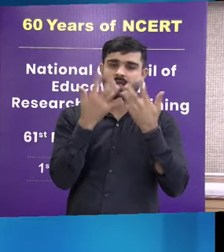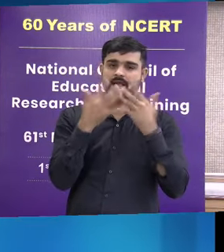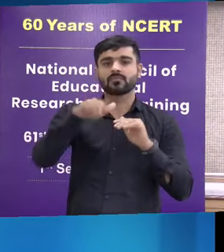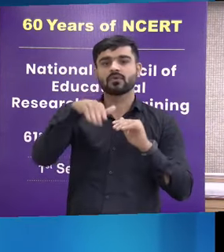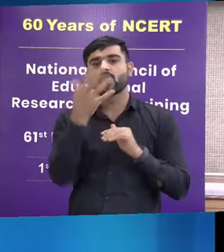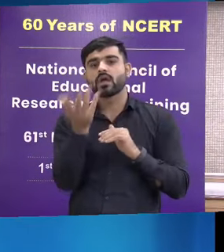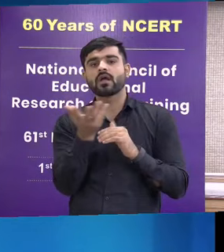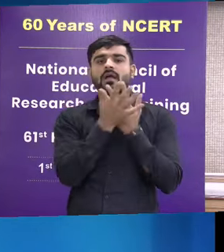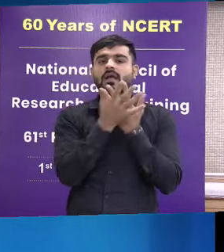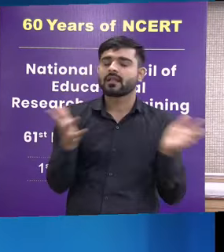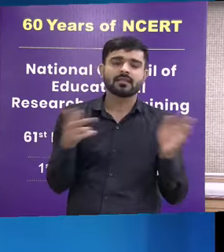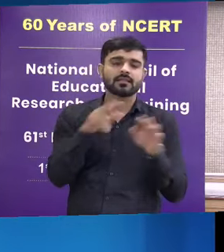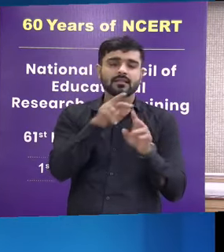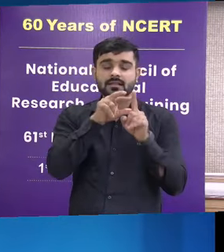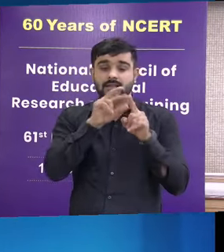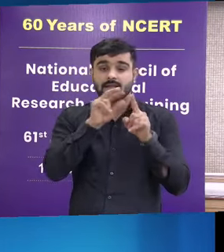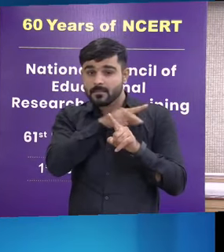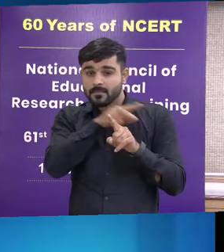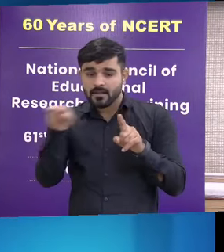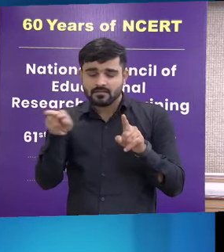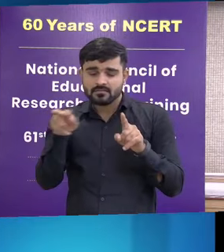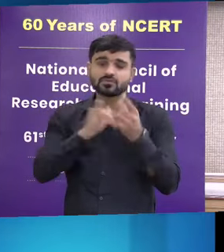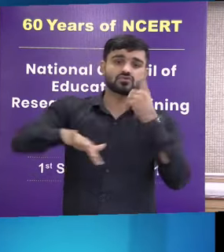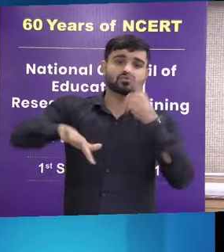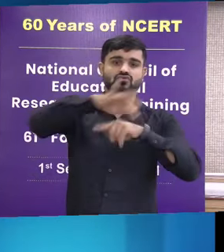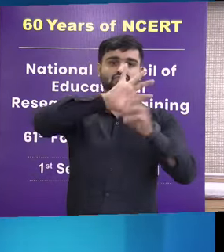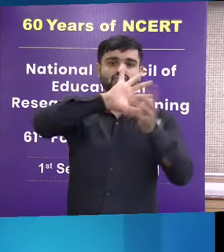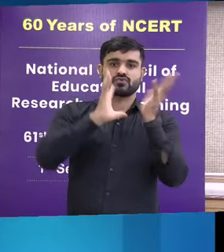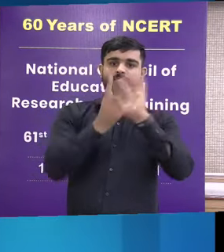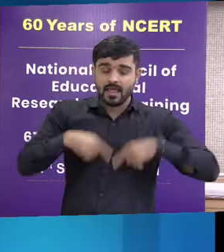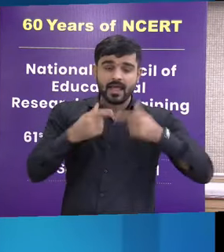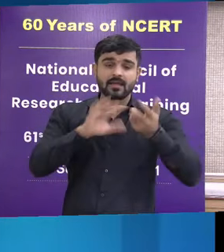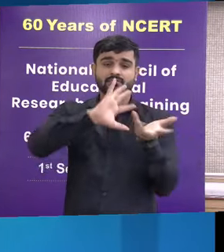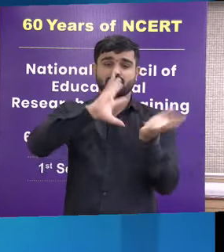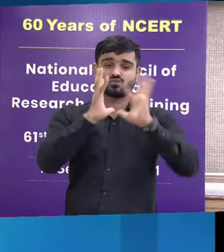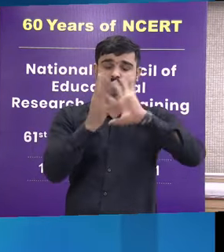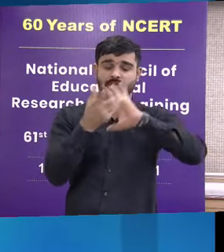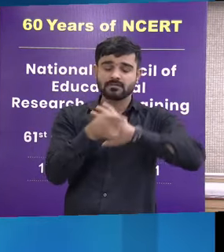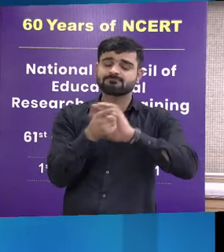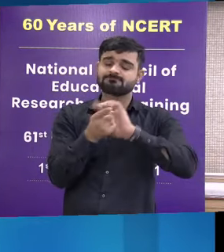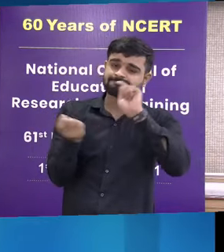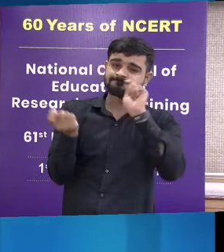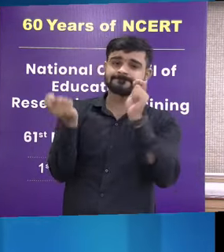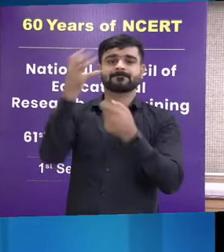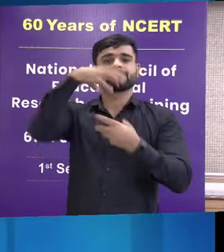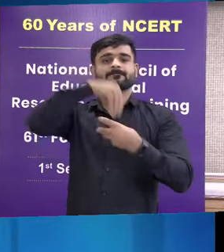the phenomena of globalization on the other, is